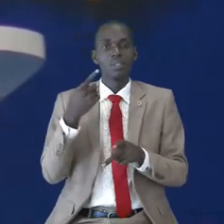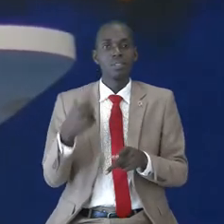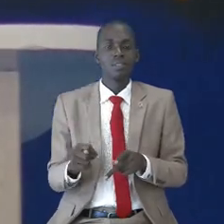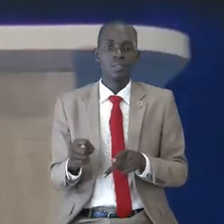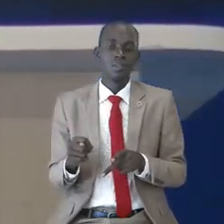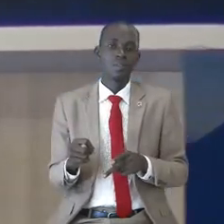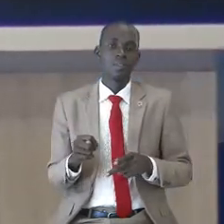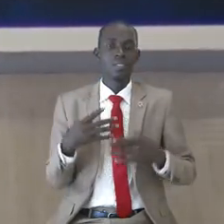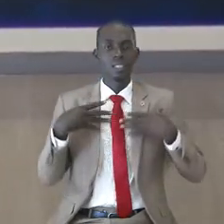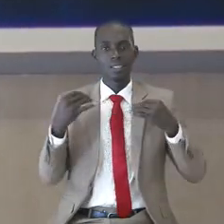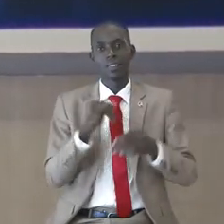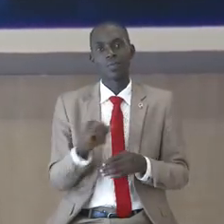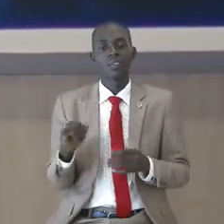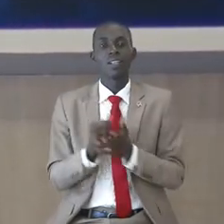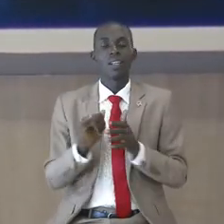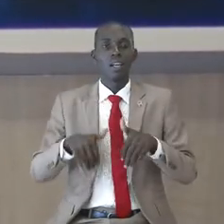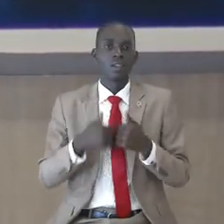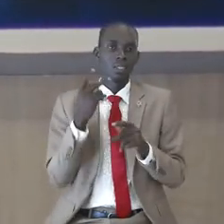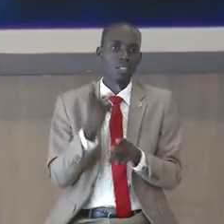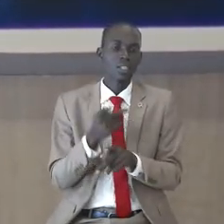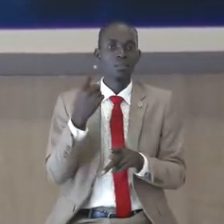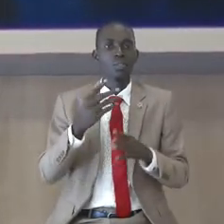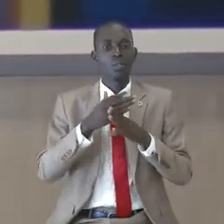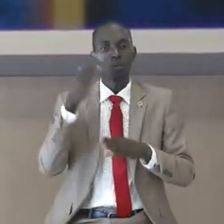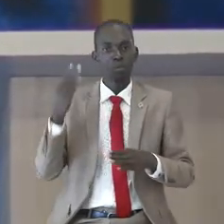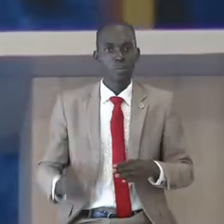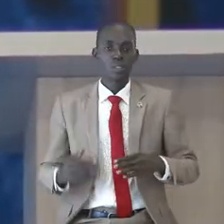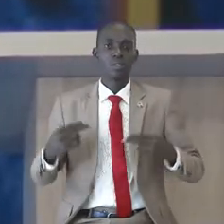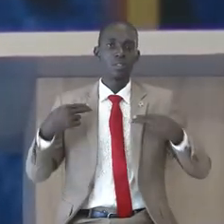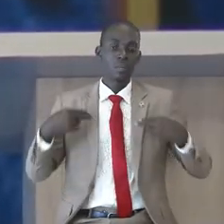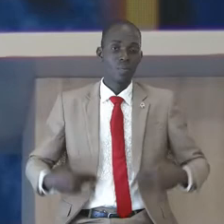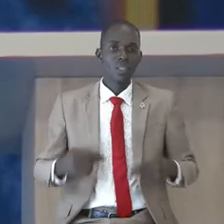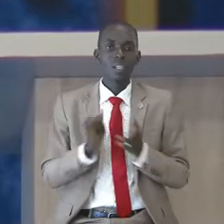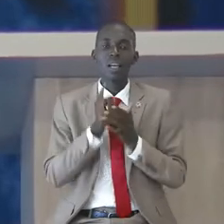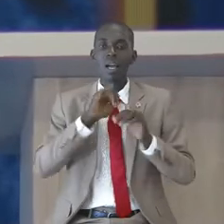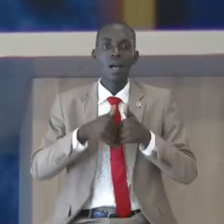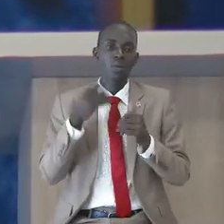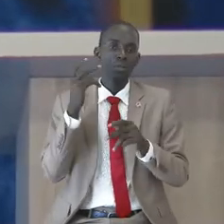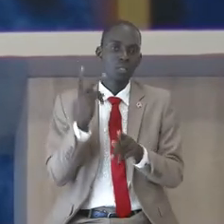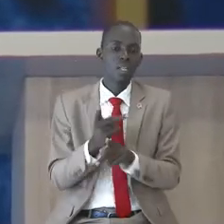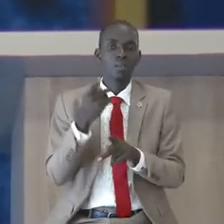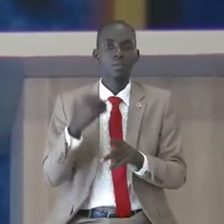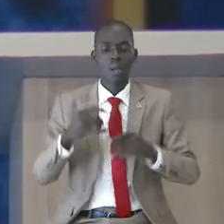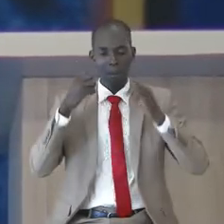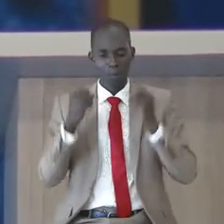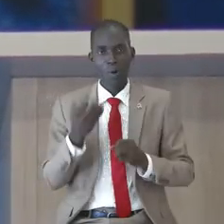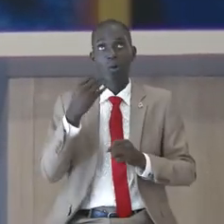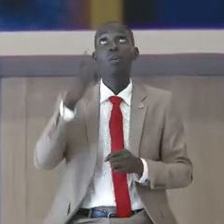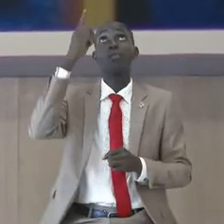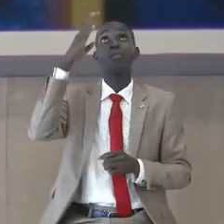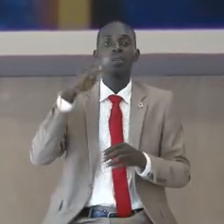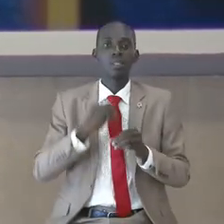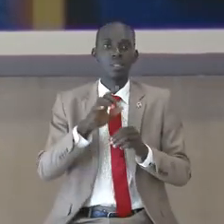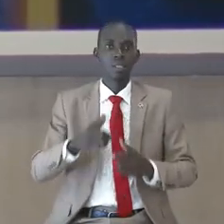they kept their complete cure. That's how they kept the power of God in their lives.